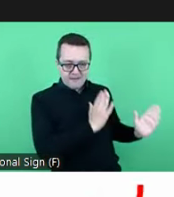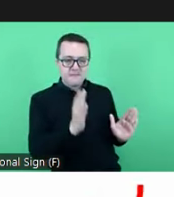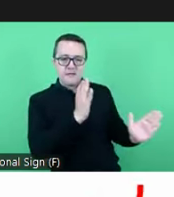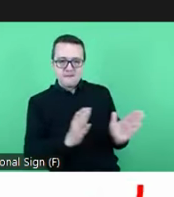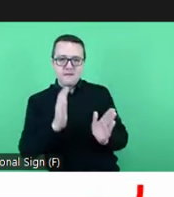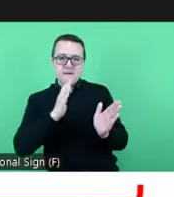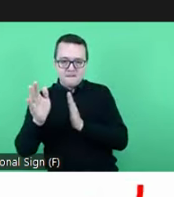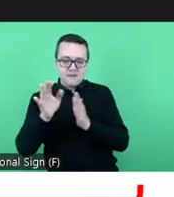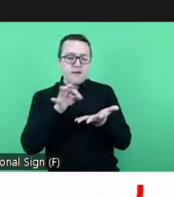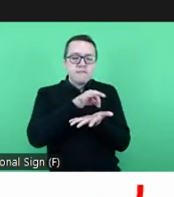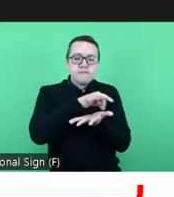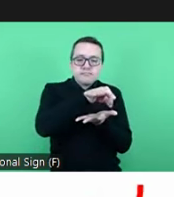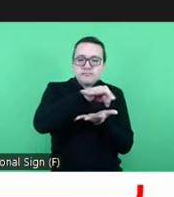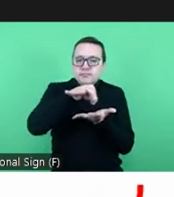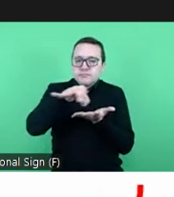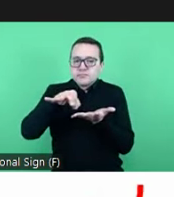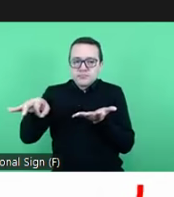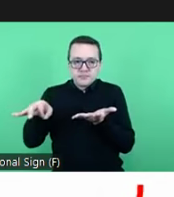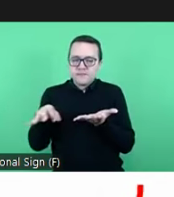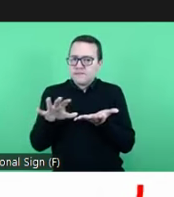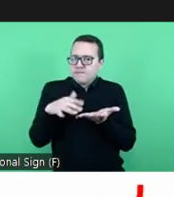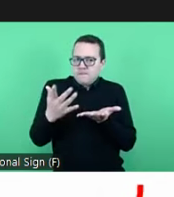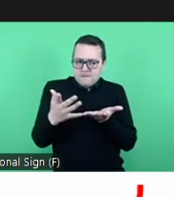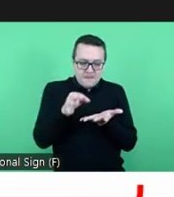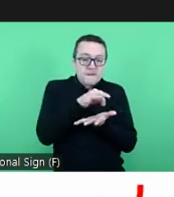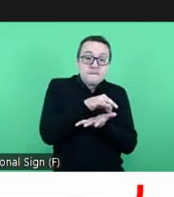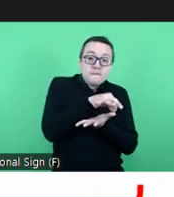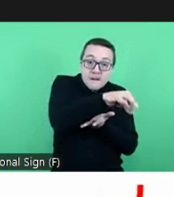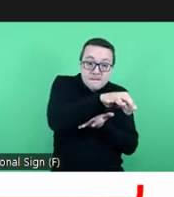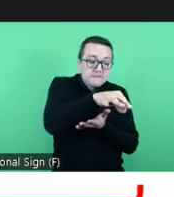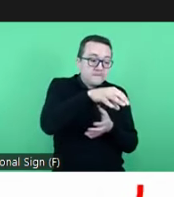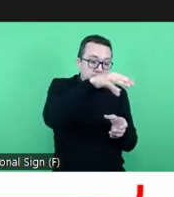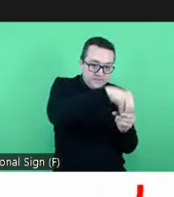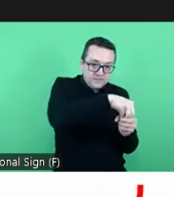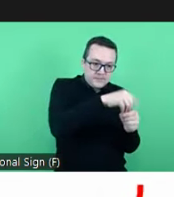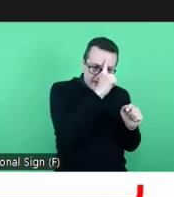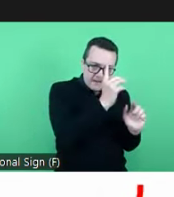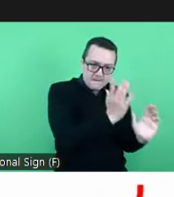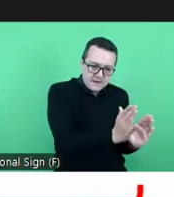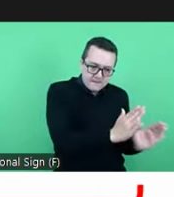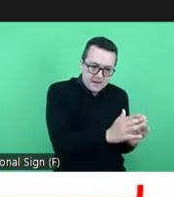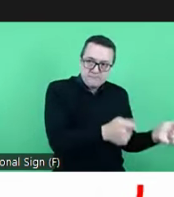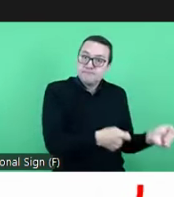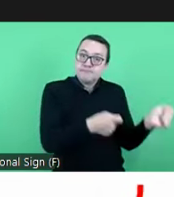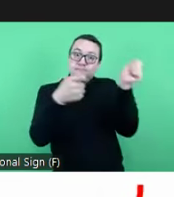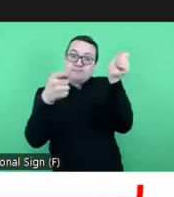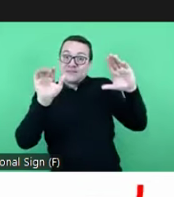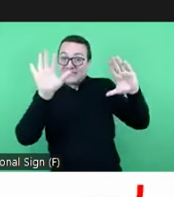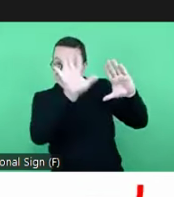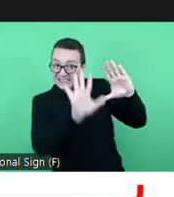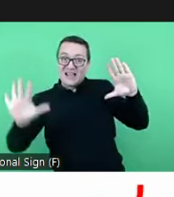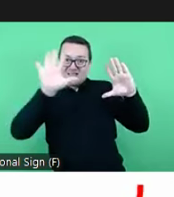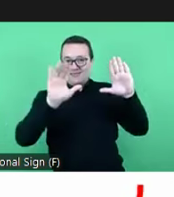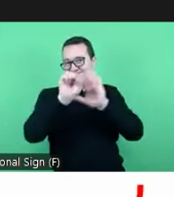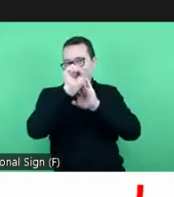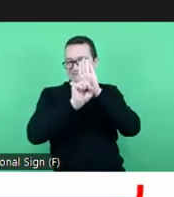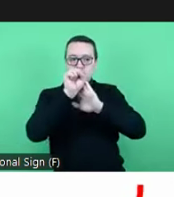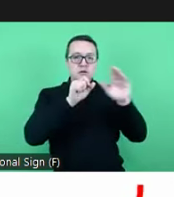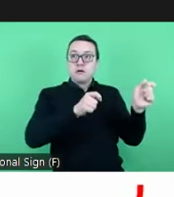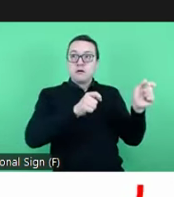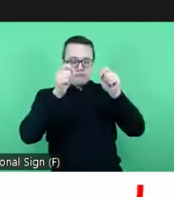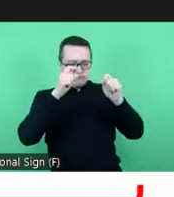So ascende, planning é at the validado pelos municipal estados, level is the chega no plano starting point, nacional e se and it desdobra makes em uma its way through